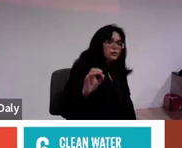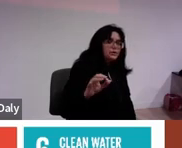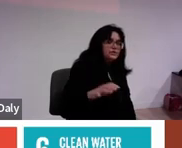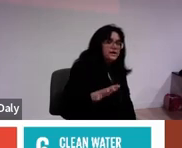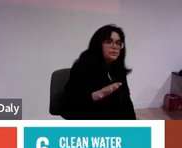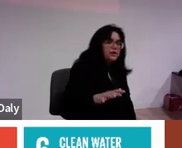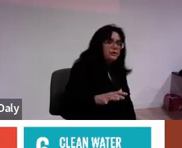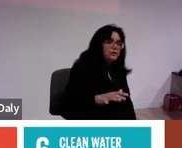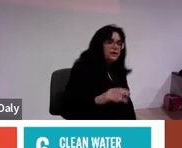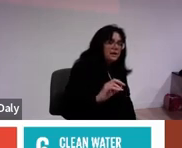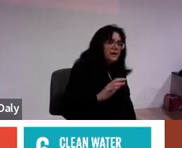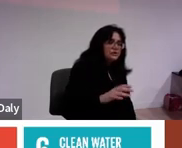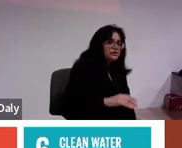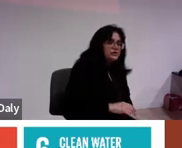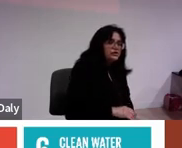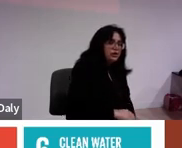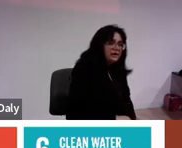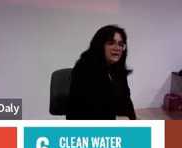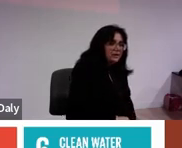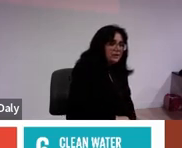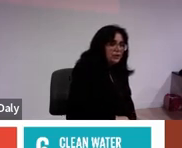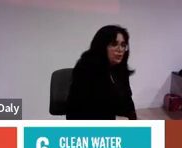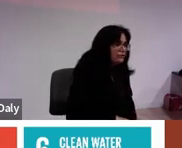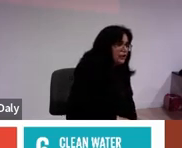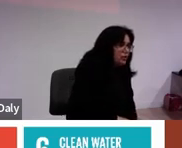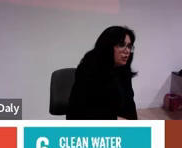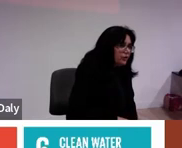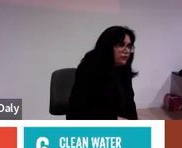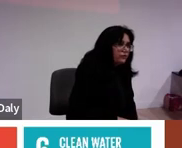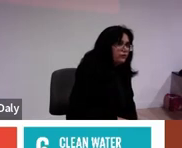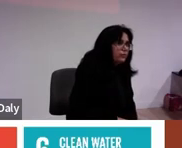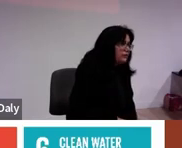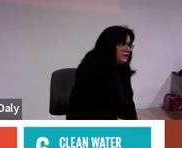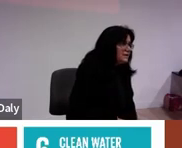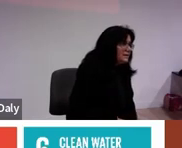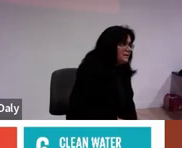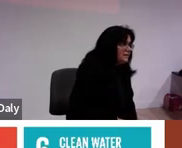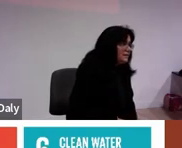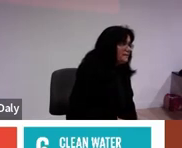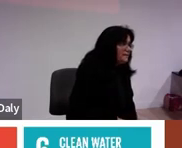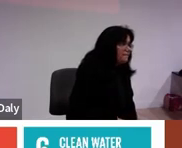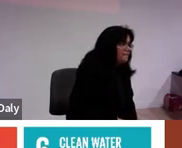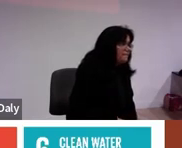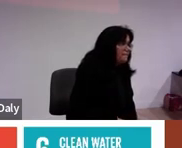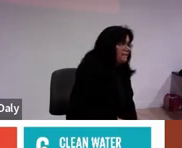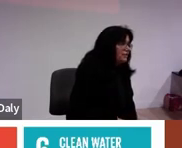So I want you to take a moment and imagine a society with no word for poverty.